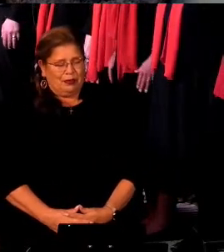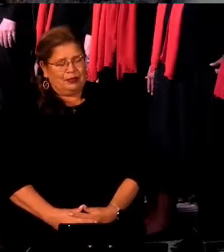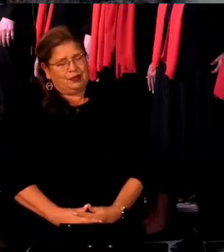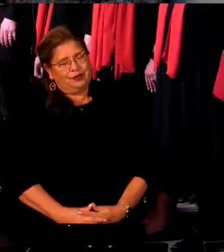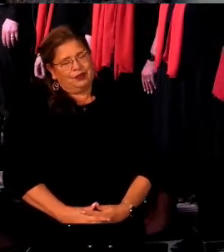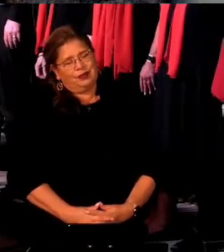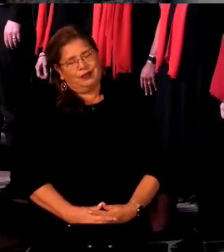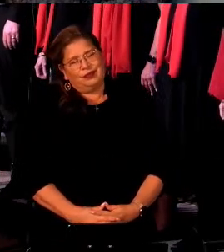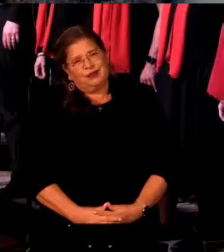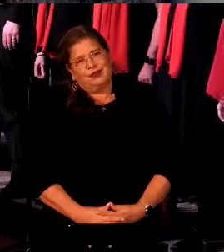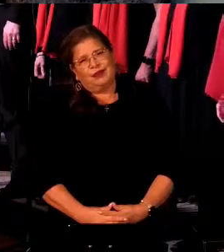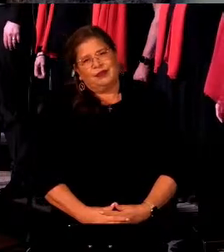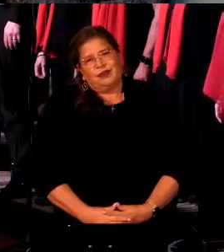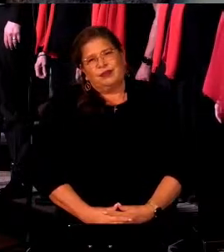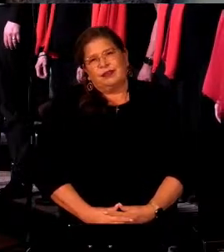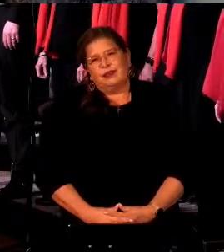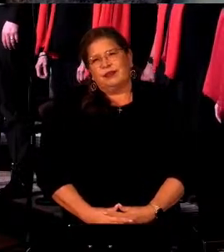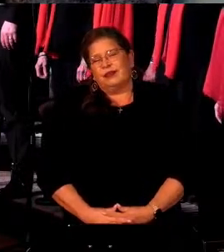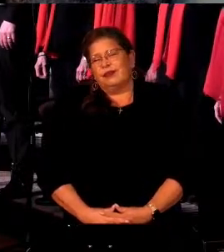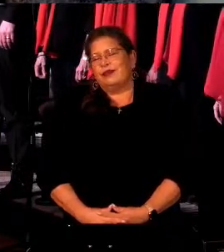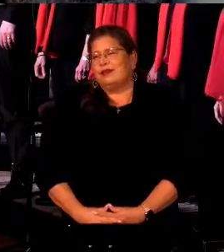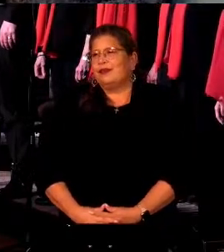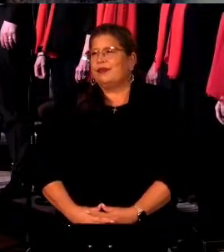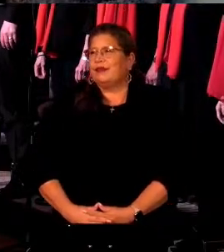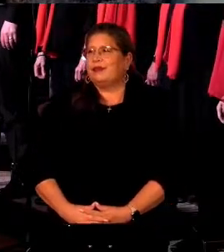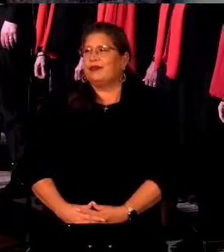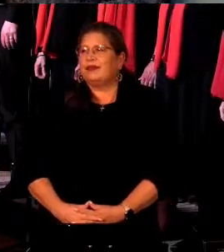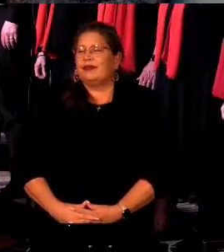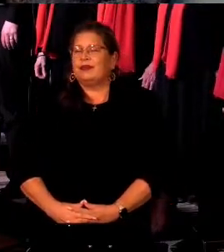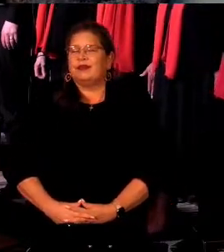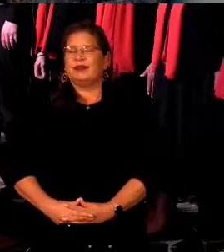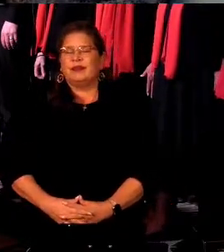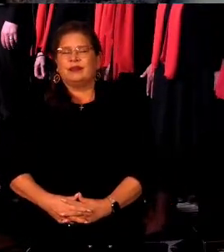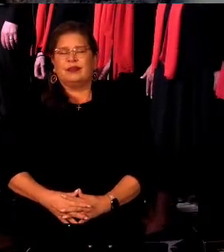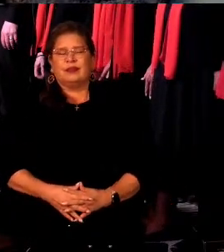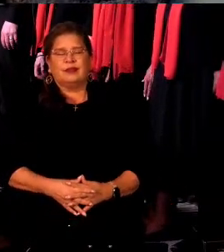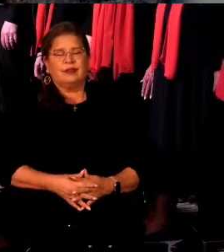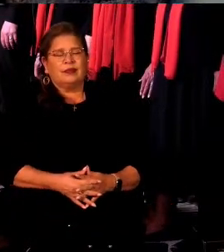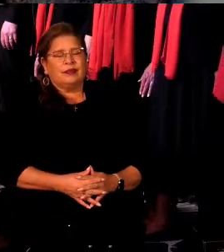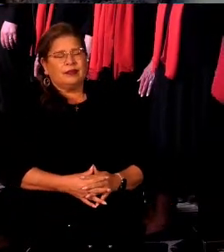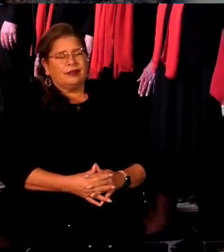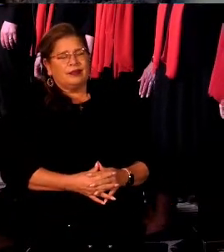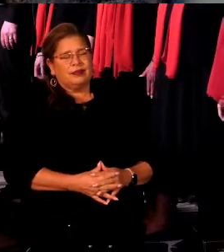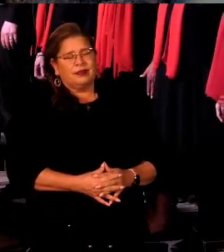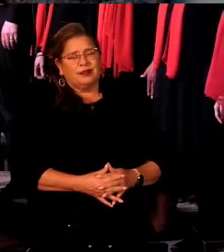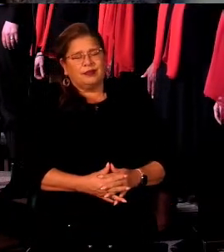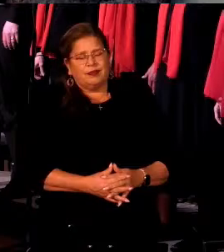Thank you.